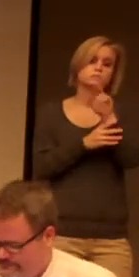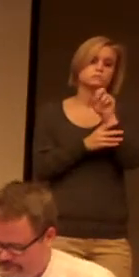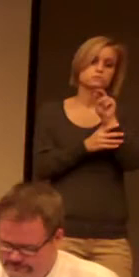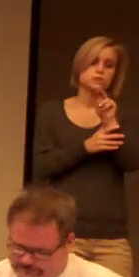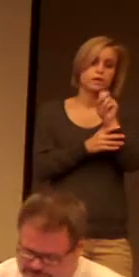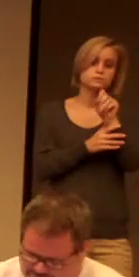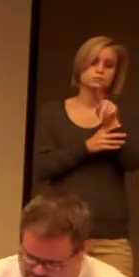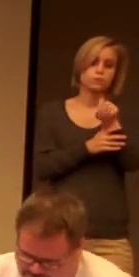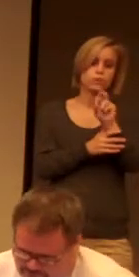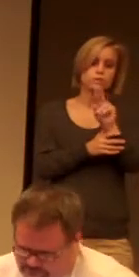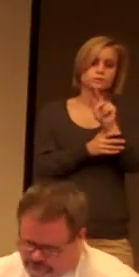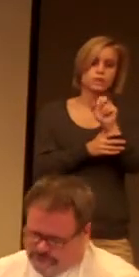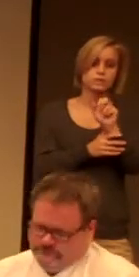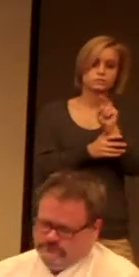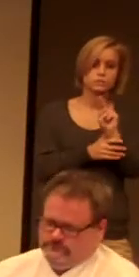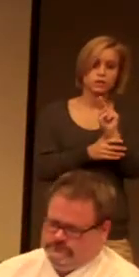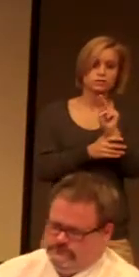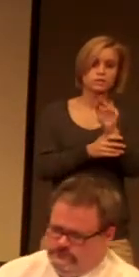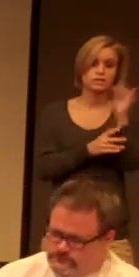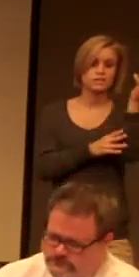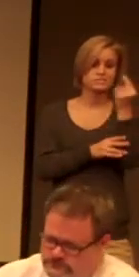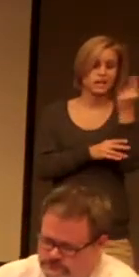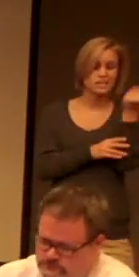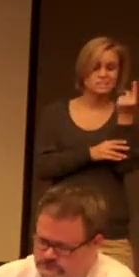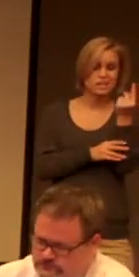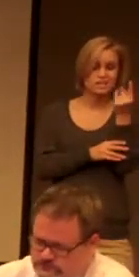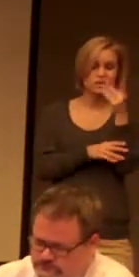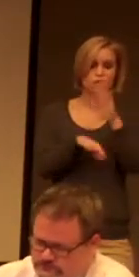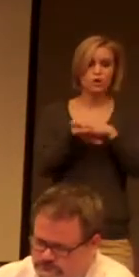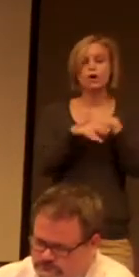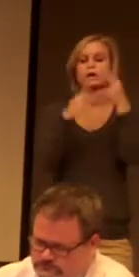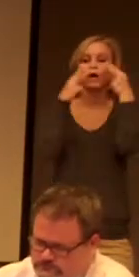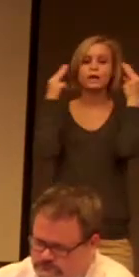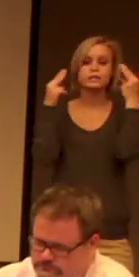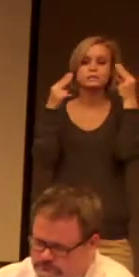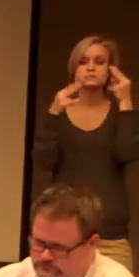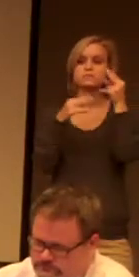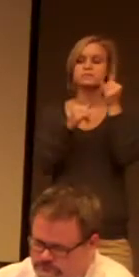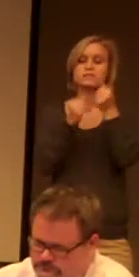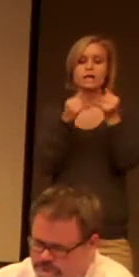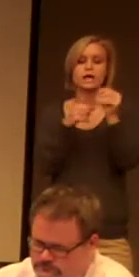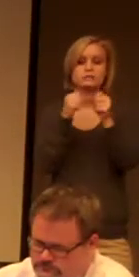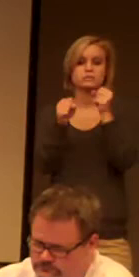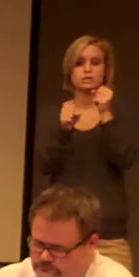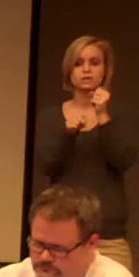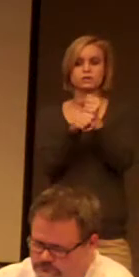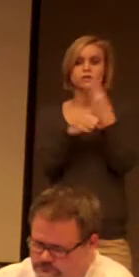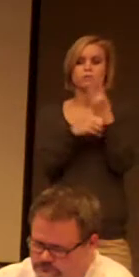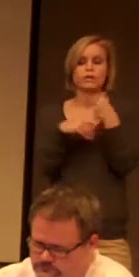it's isolated. On Halloween this last year, we had